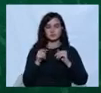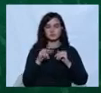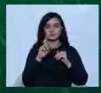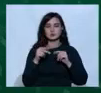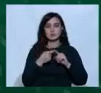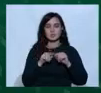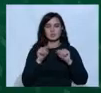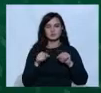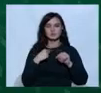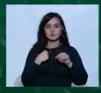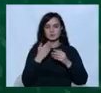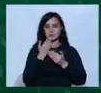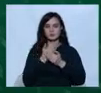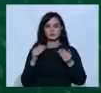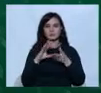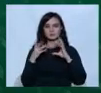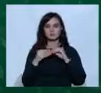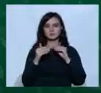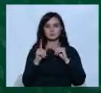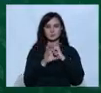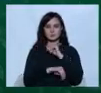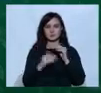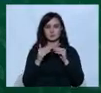Belmont, and finally, we discussed the 2